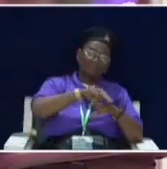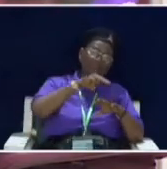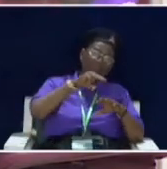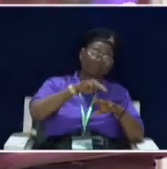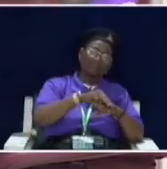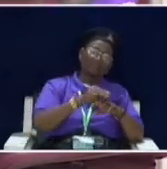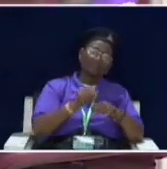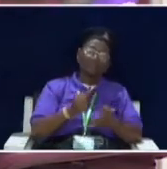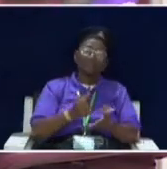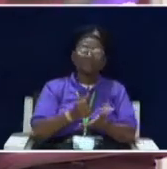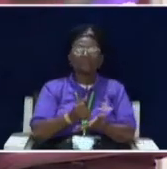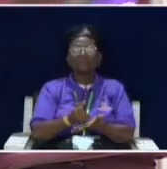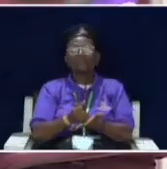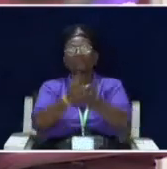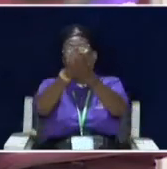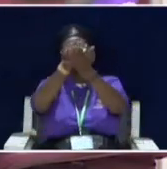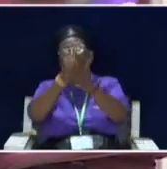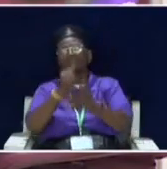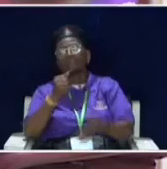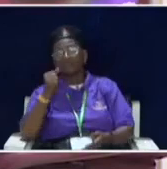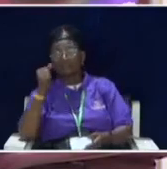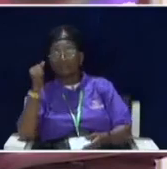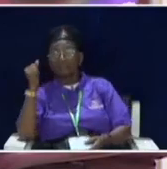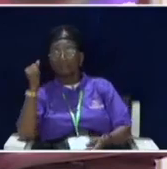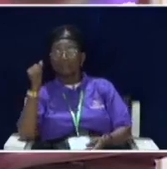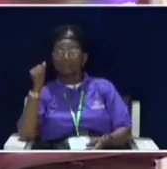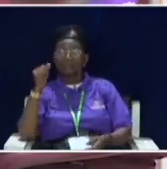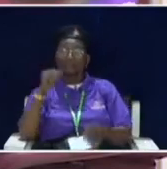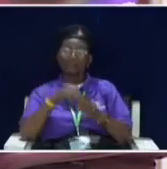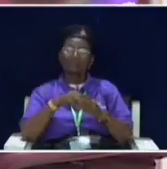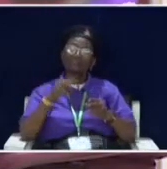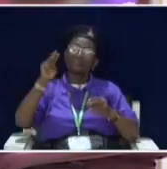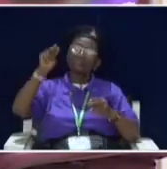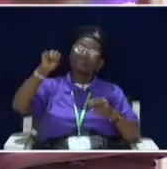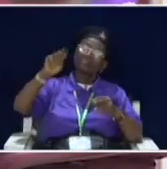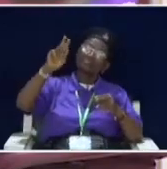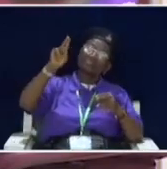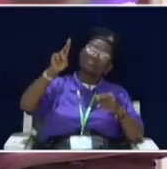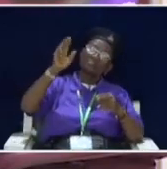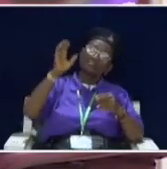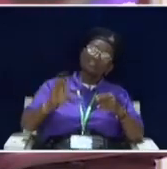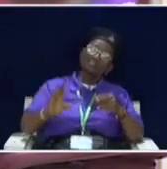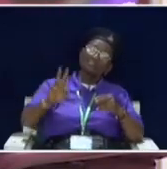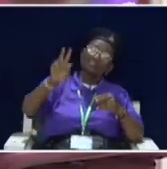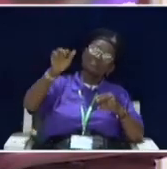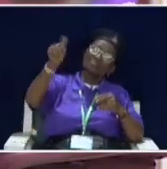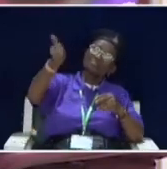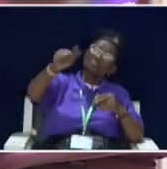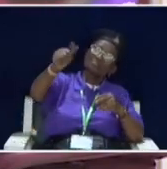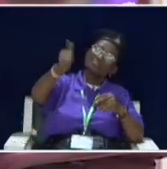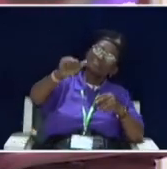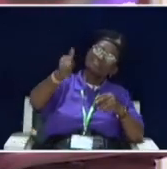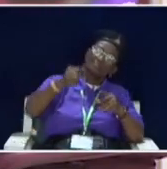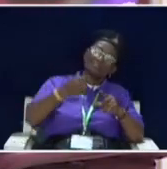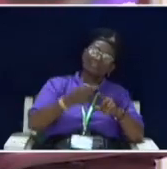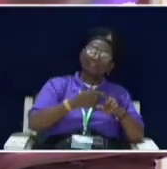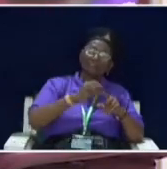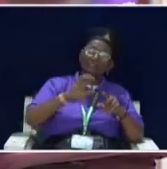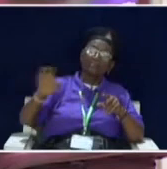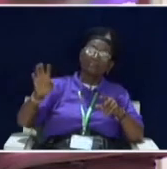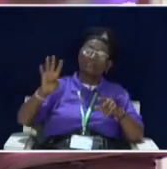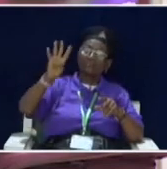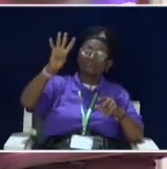Ó máa ń rán ìrànlọ́wọ́ ni. In Mark chapter 10. Nínú ìwé Mark orí ìkẹwà. From verse 46